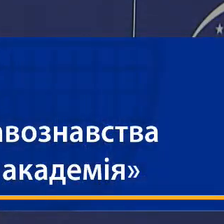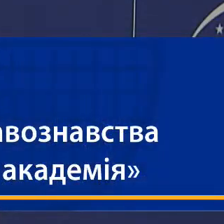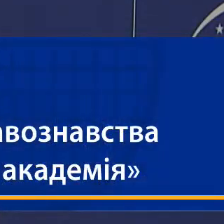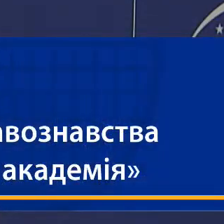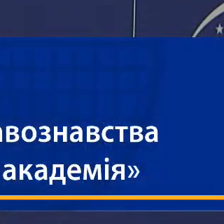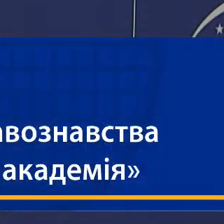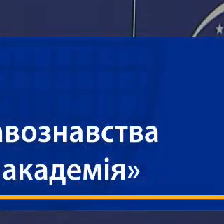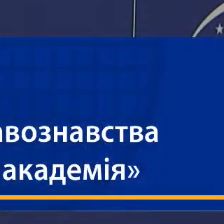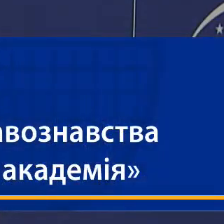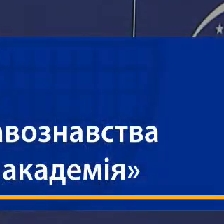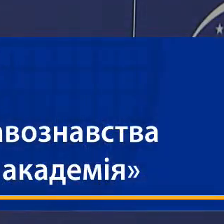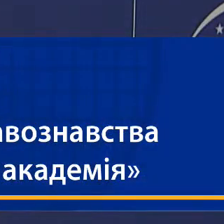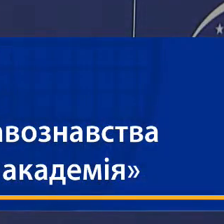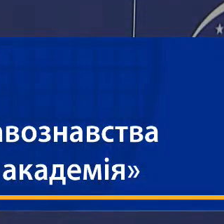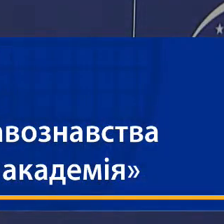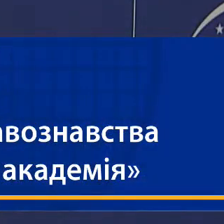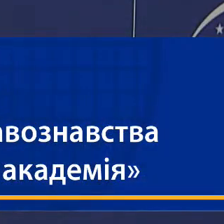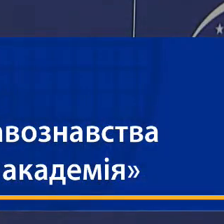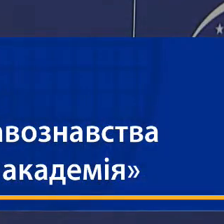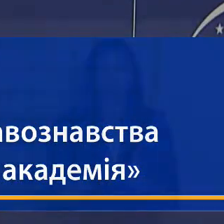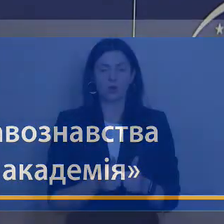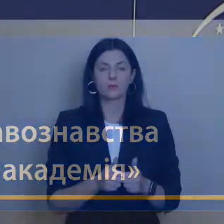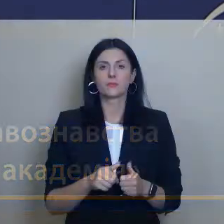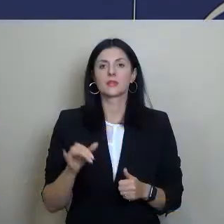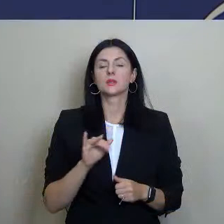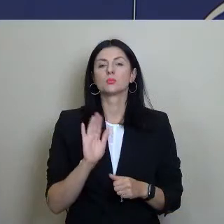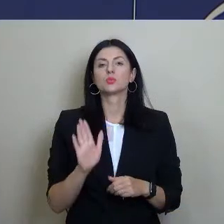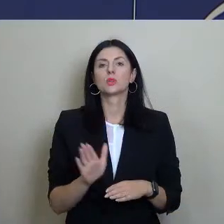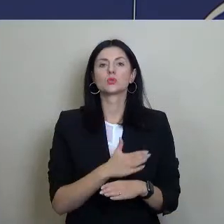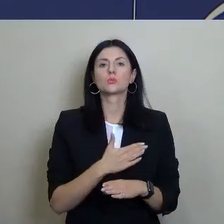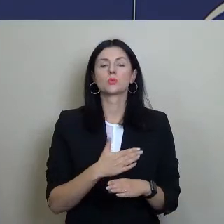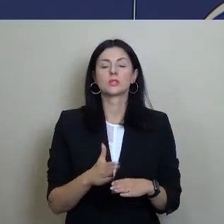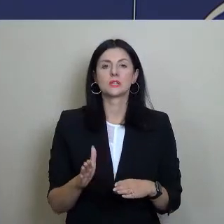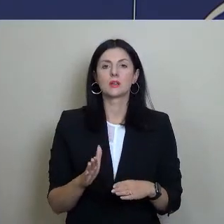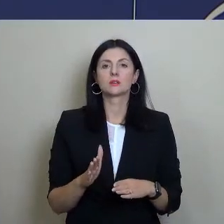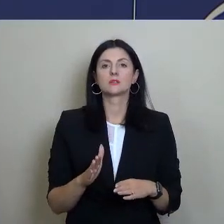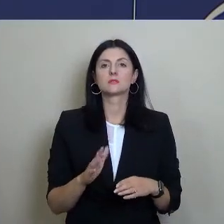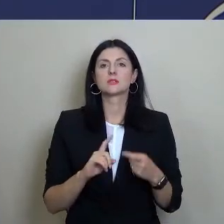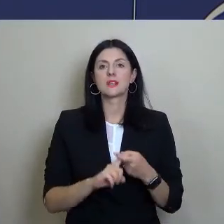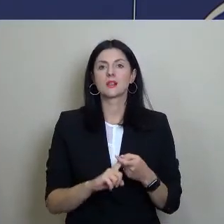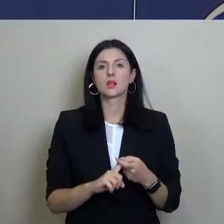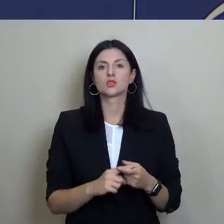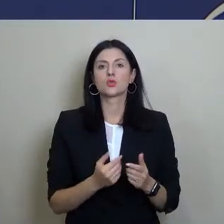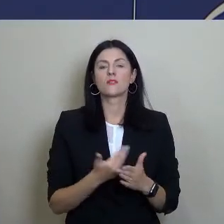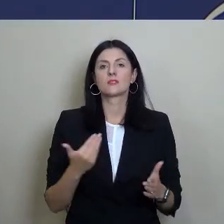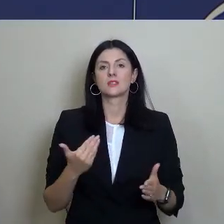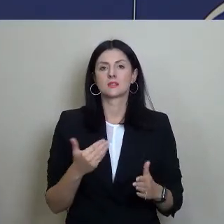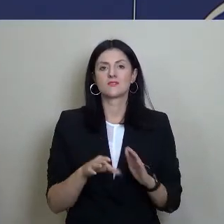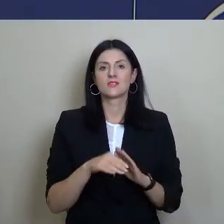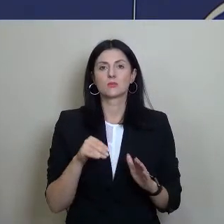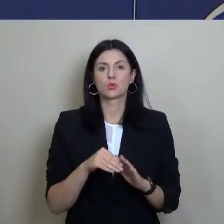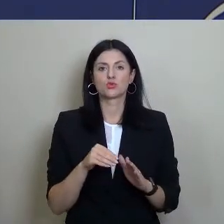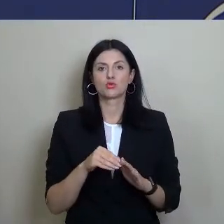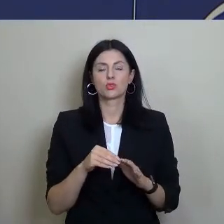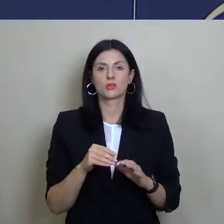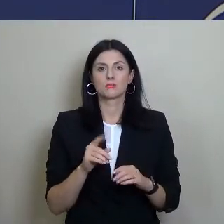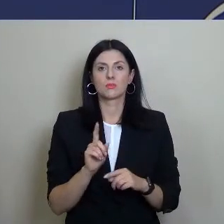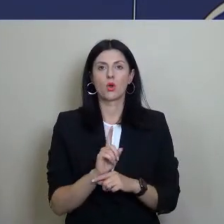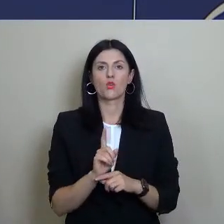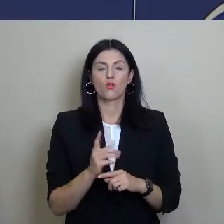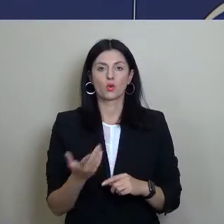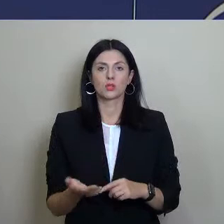is going to be made according to the proportional systems in the territorial constituencies, depending on the electoral